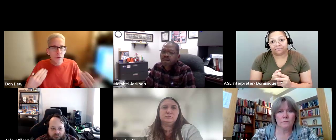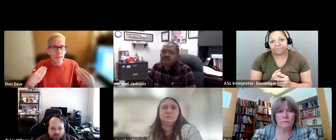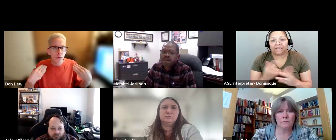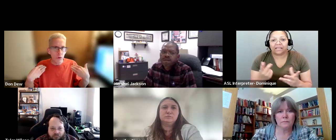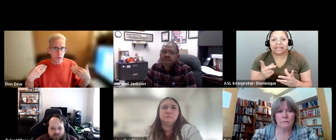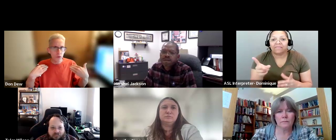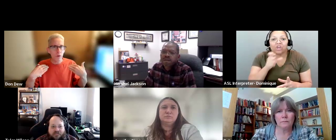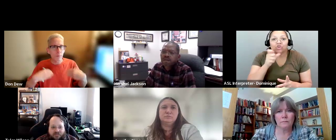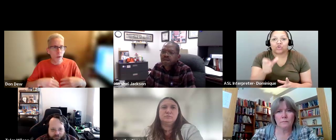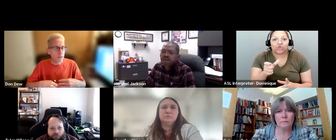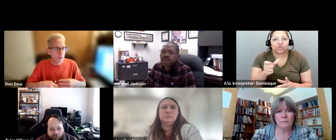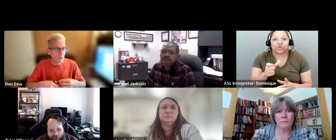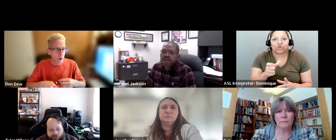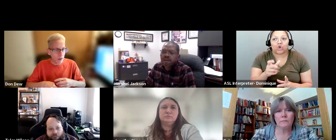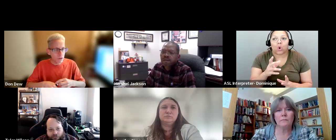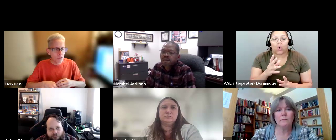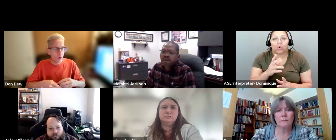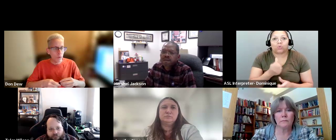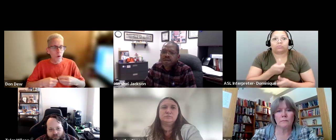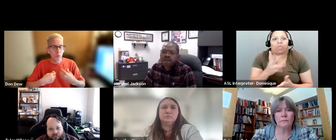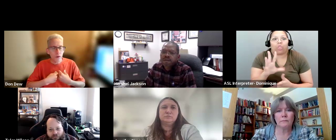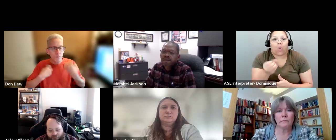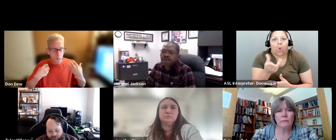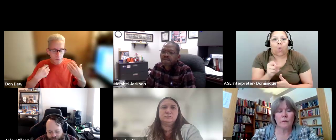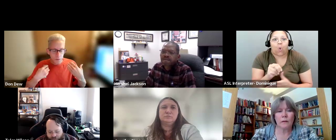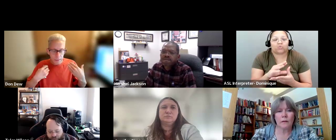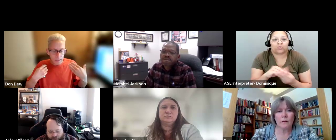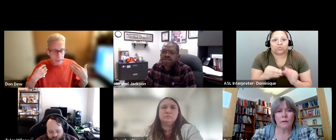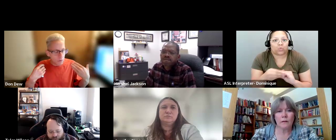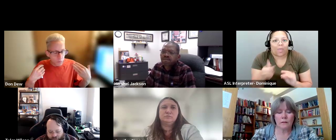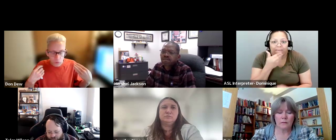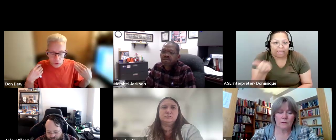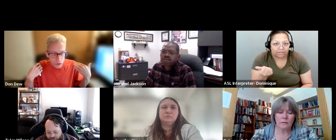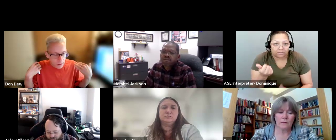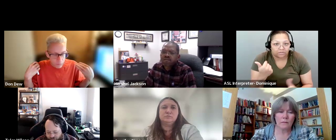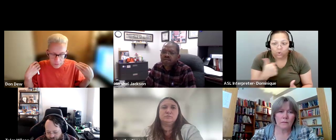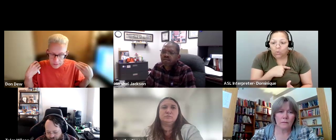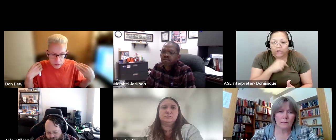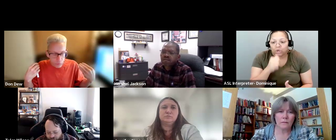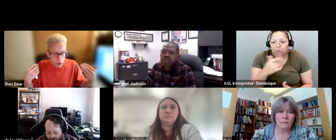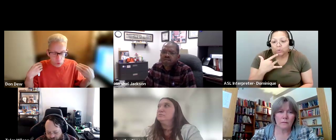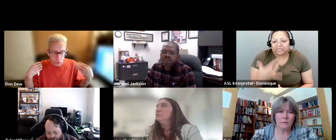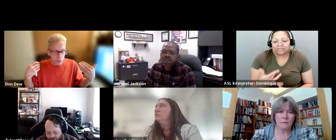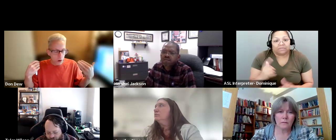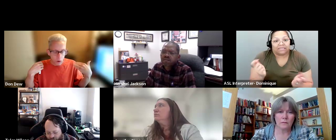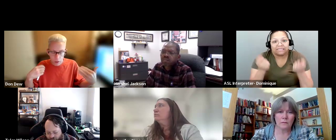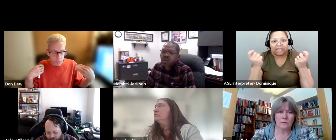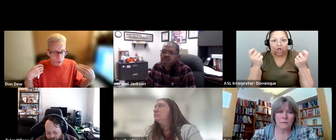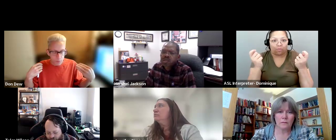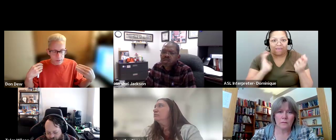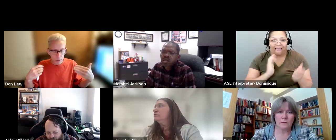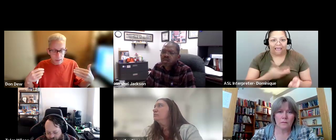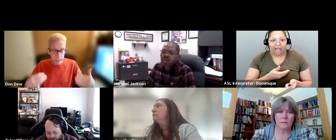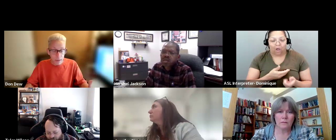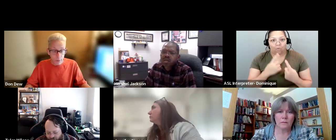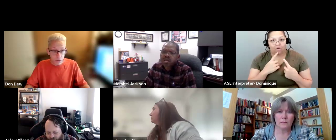They do not tell their own story the best, right? So we don't usually celebrate our